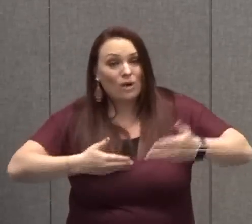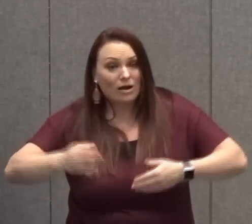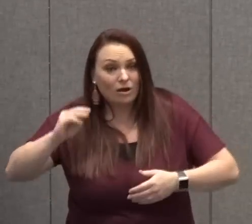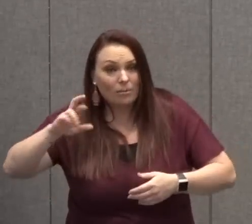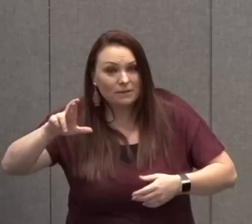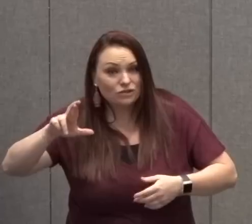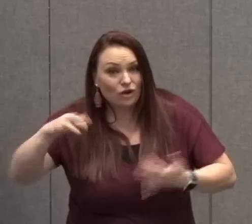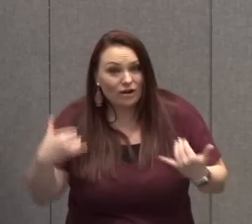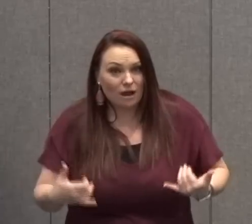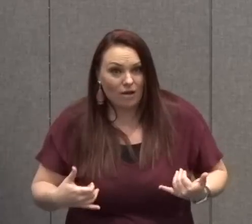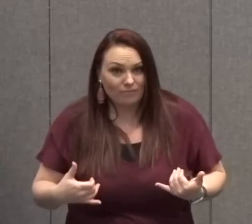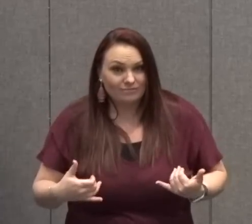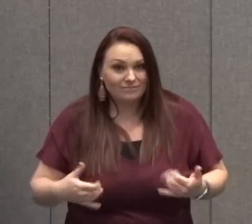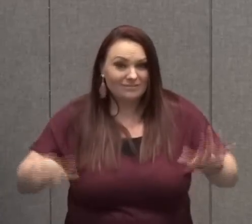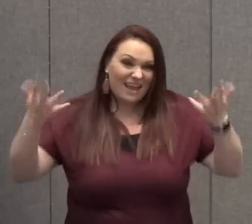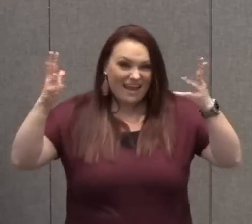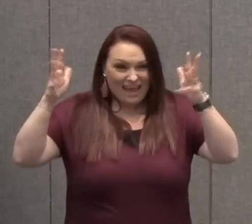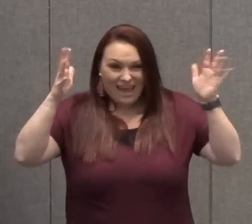And now. oh.